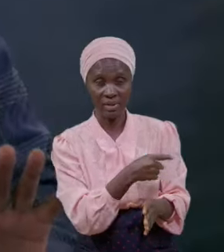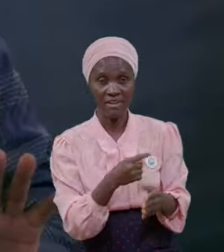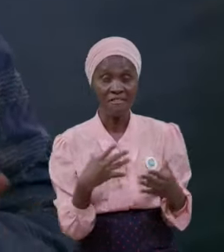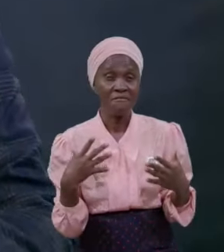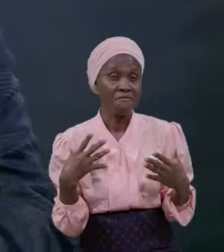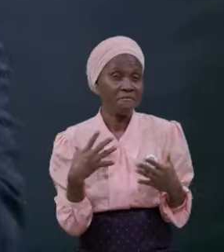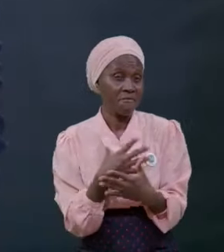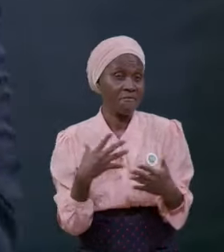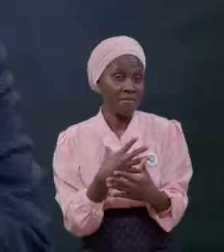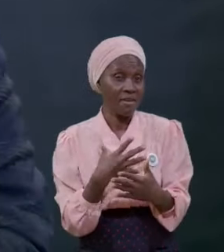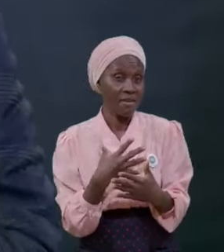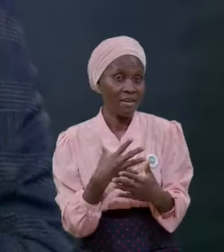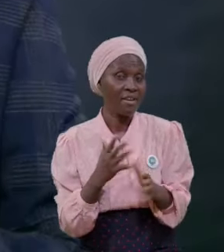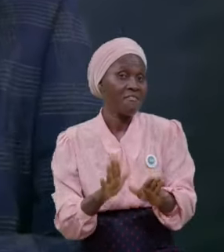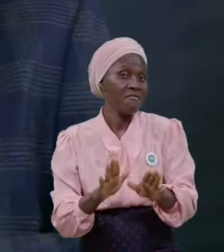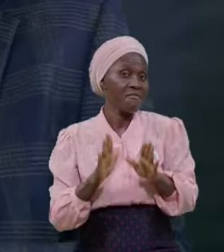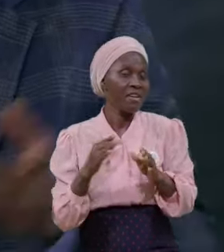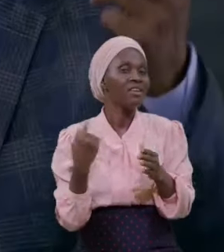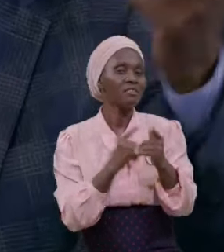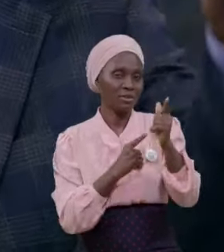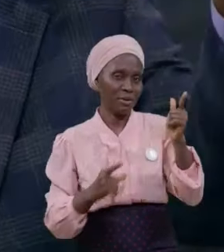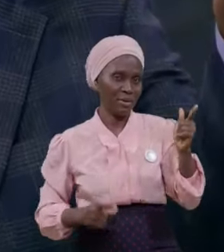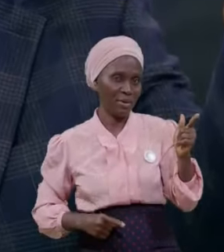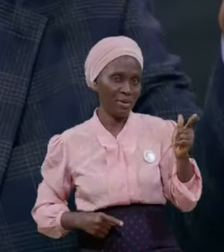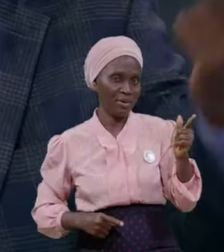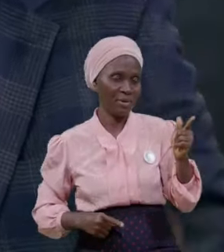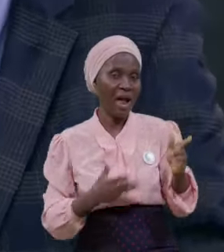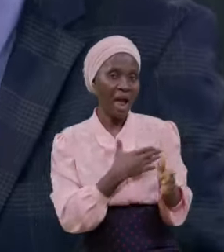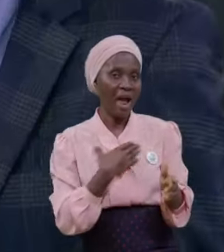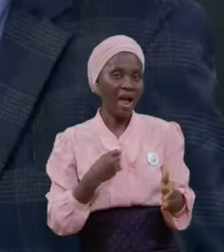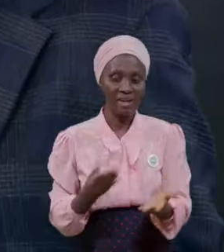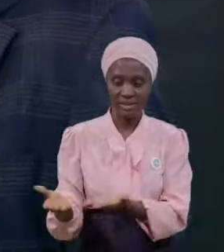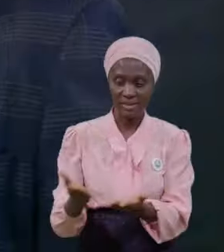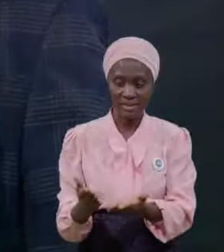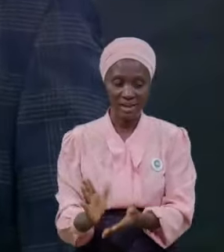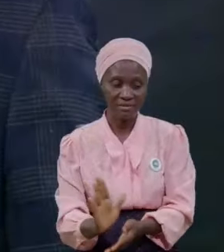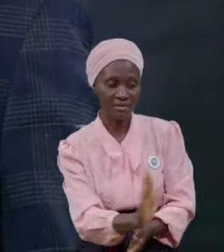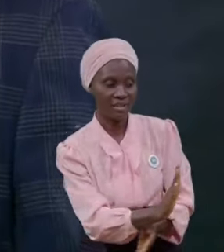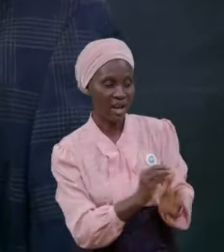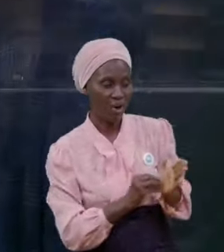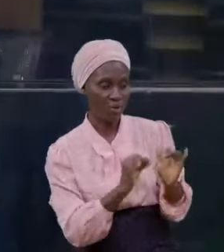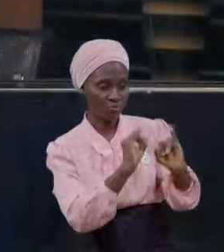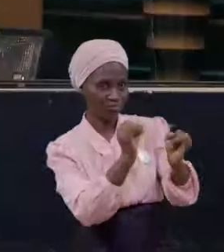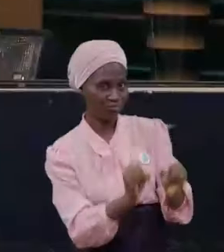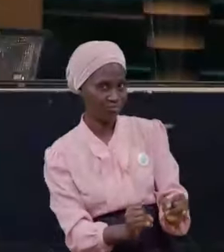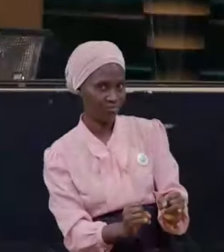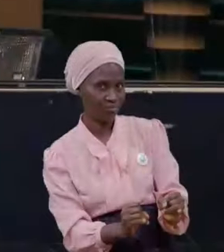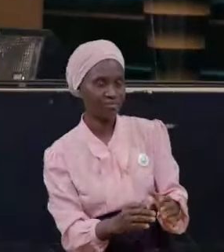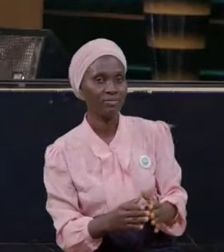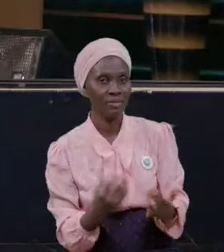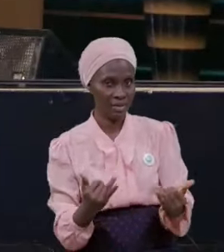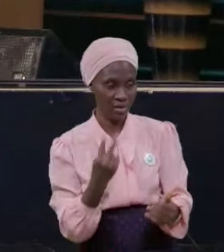served their own gods. Look at that. Look at the combination. First part of the sentence,